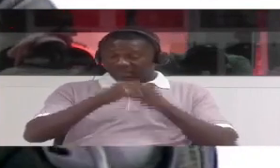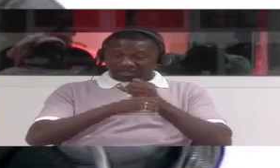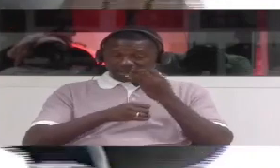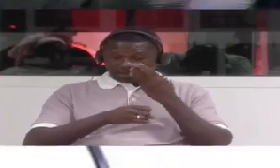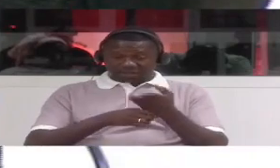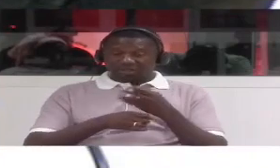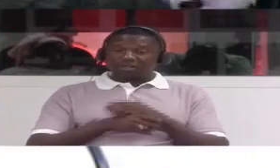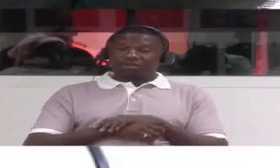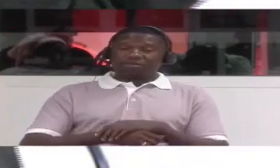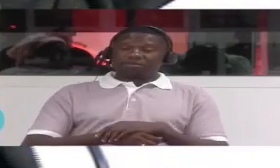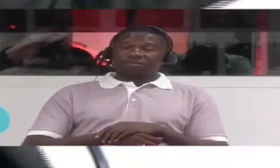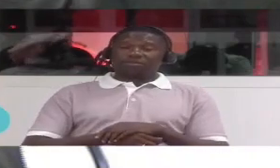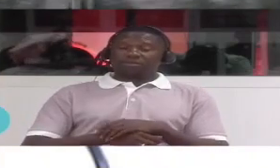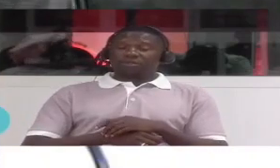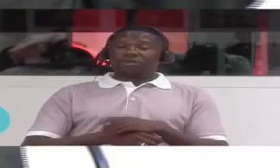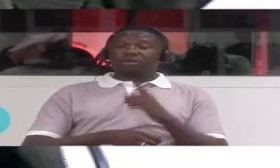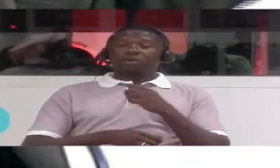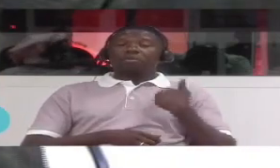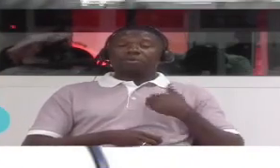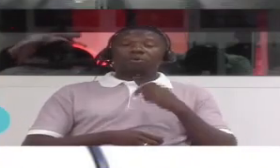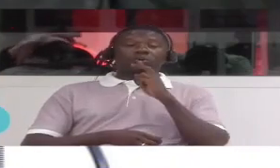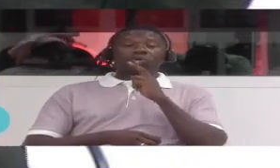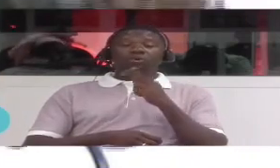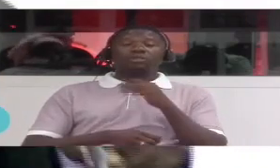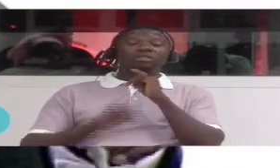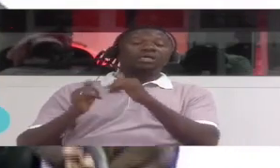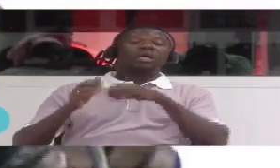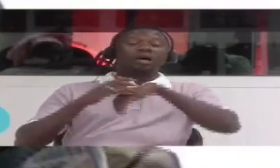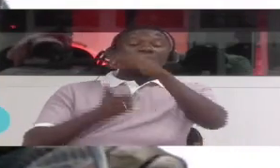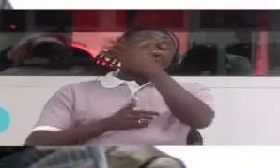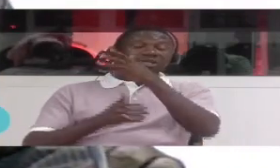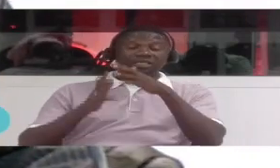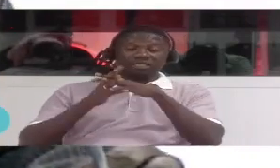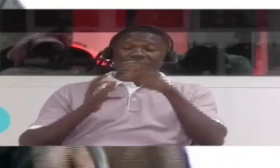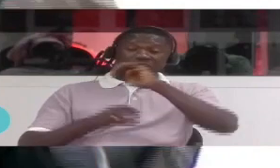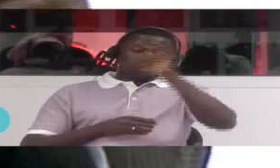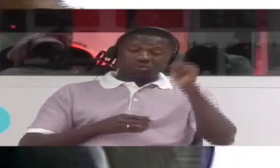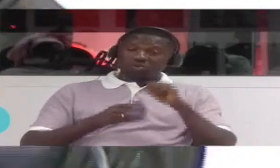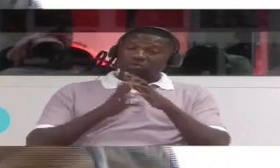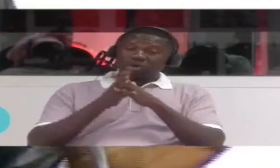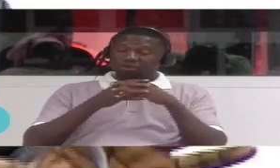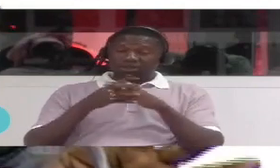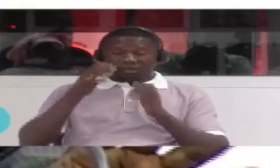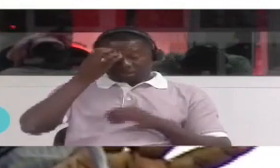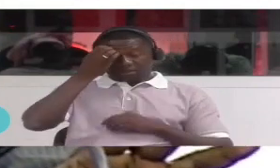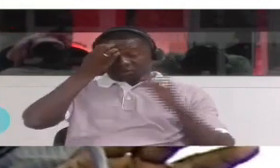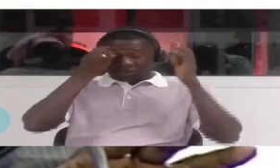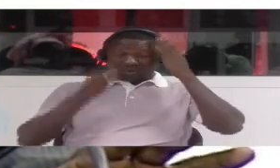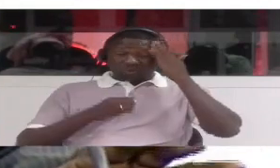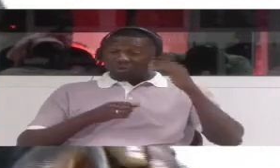sax ñi nekk ci bitim rew ñoo dé gëna xam sax lan mo xew they will know what is happening in the country and ñi fi dëkk duñ ko dé